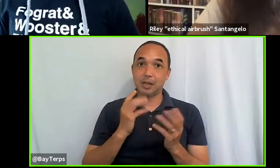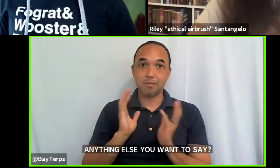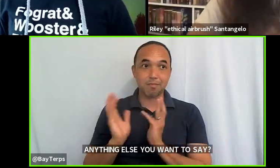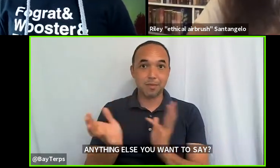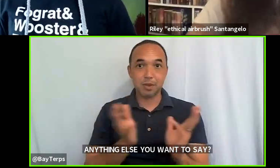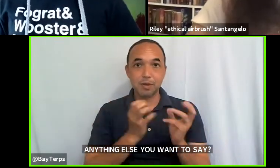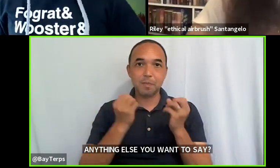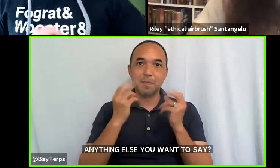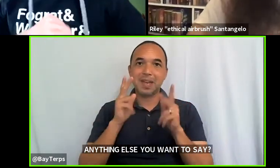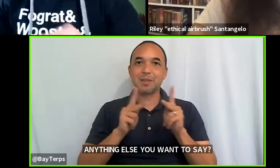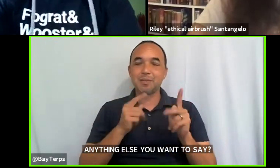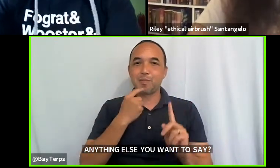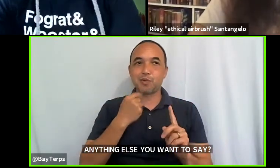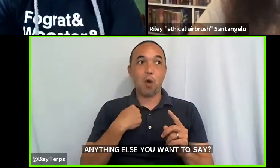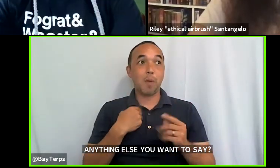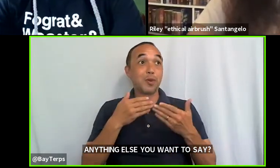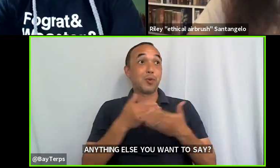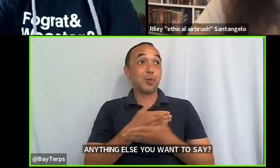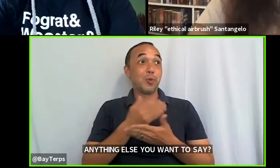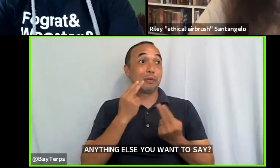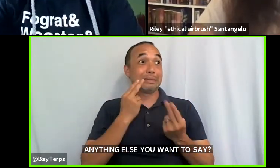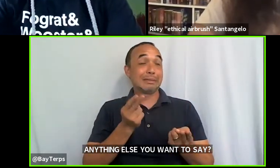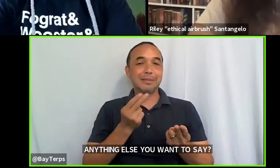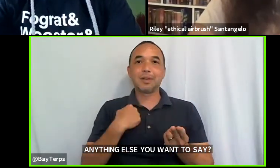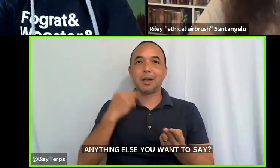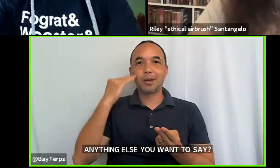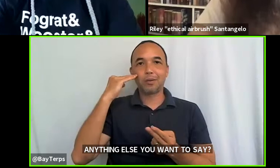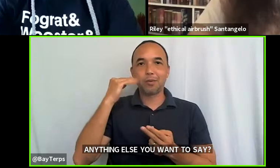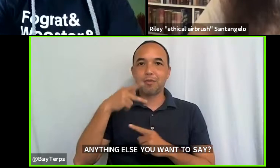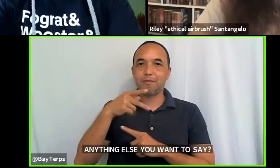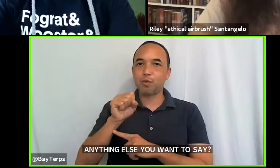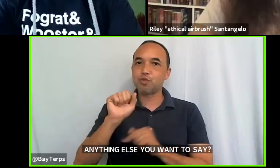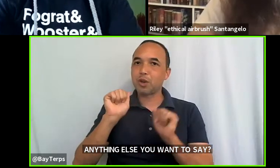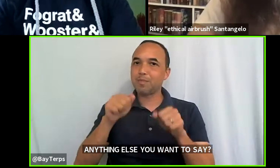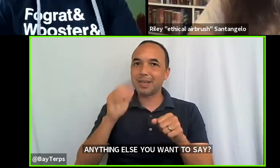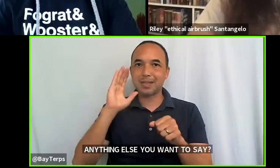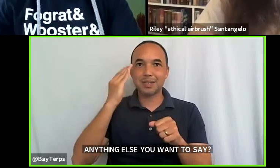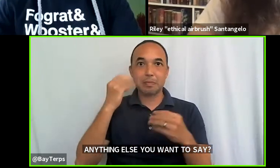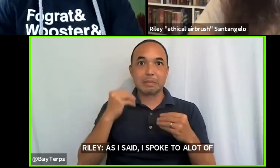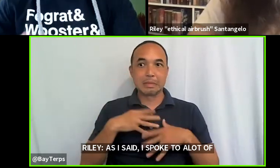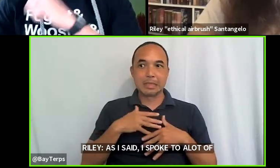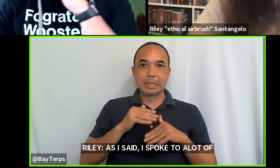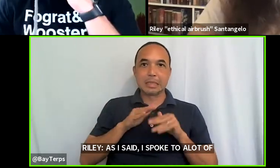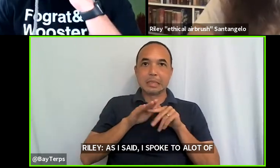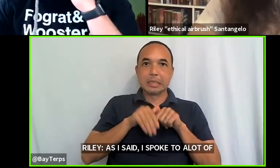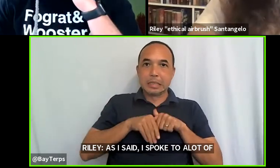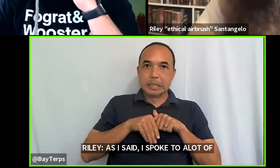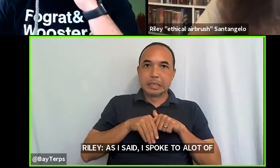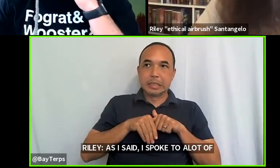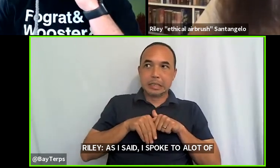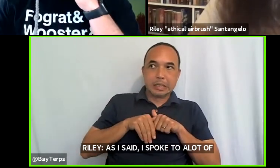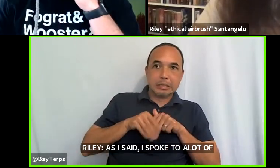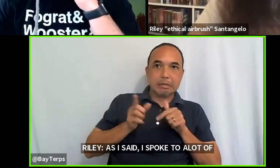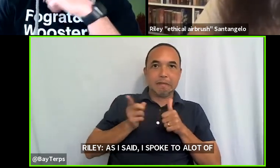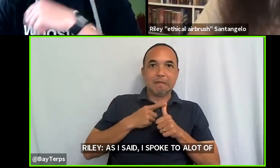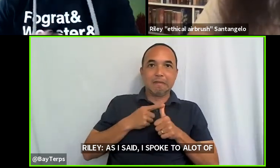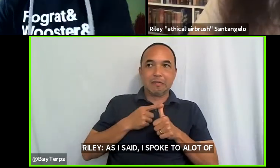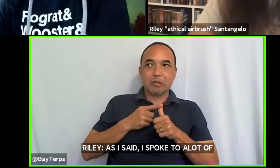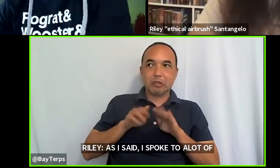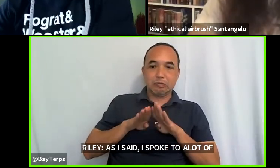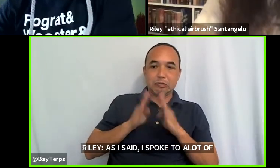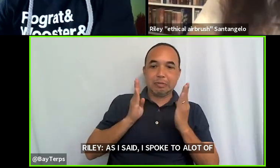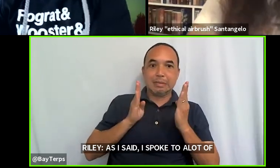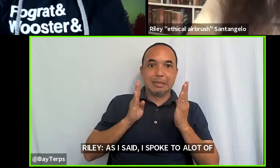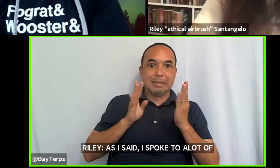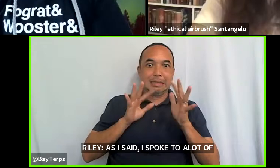they were newbies, and I know that Photoshop can seem really intimidating when you first open it up. There are so many different